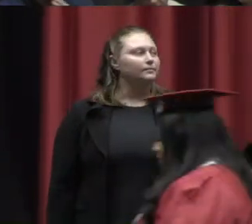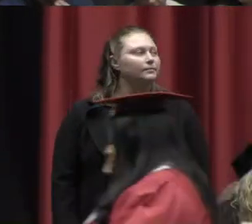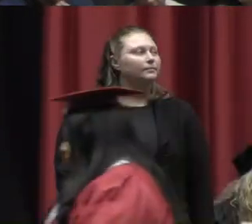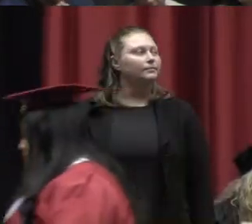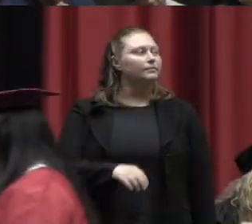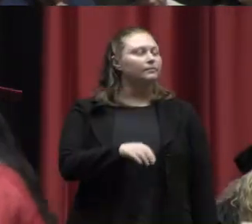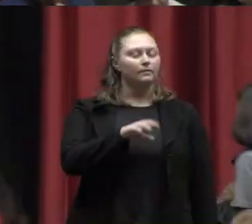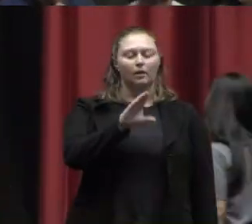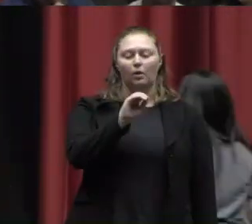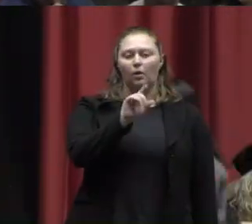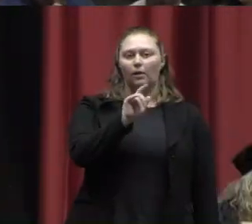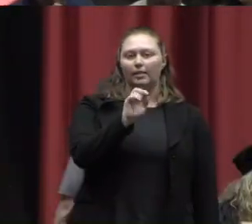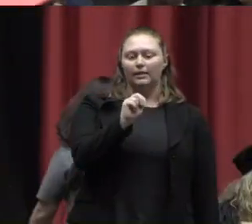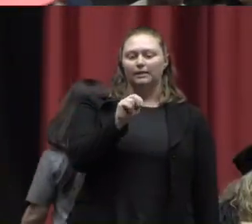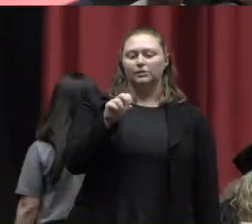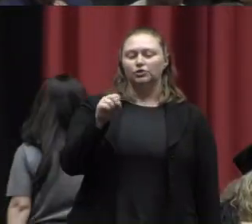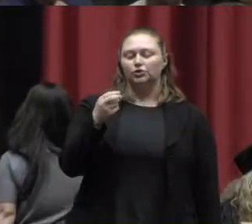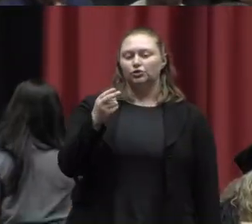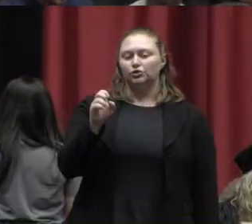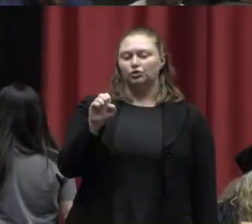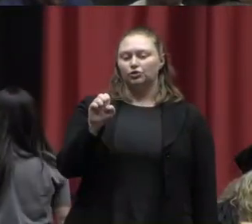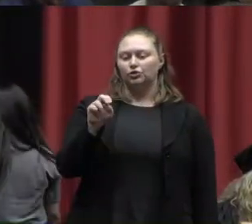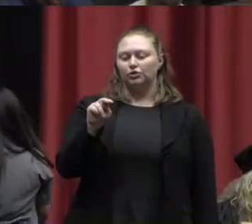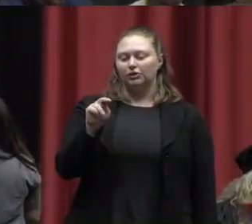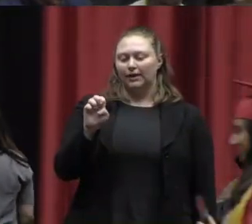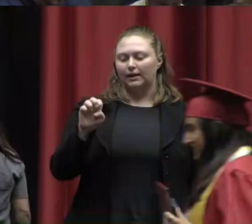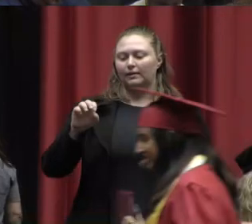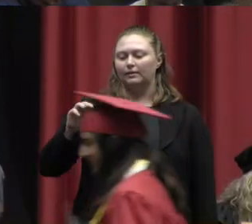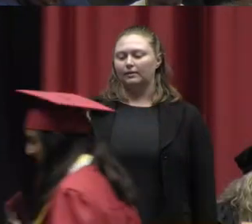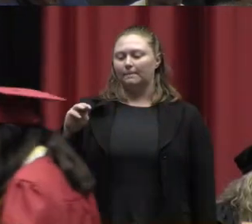Polly Shannon Atanga Esomba.